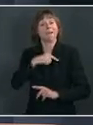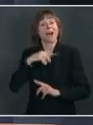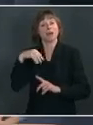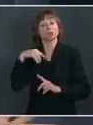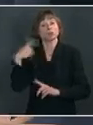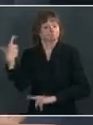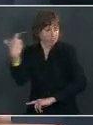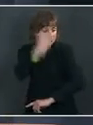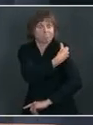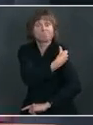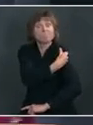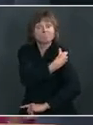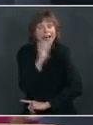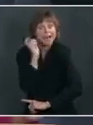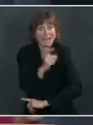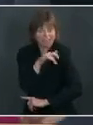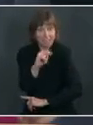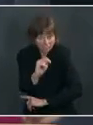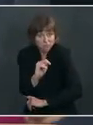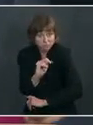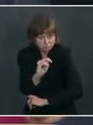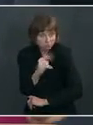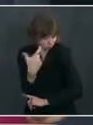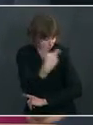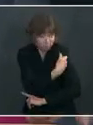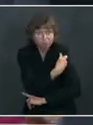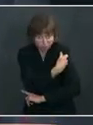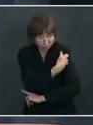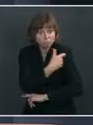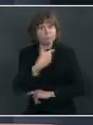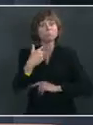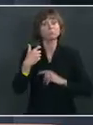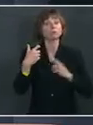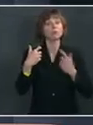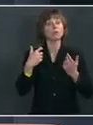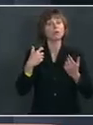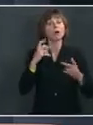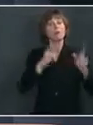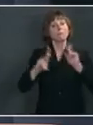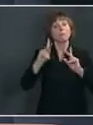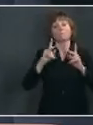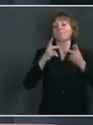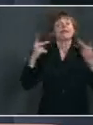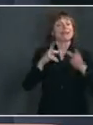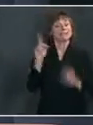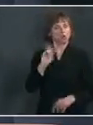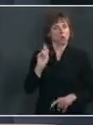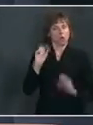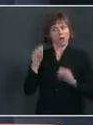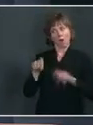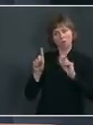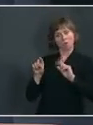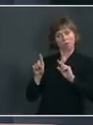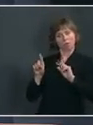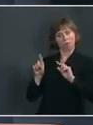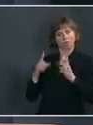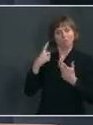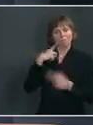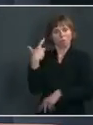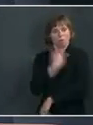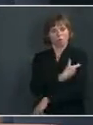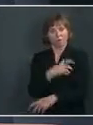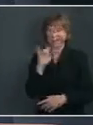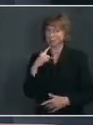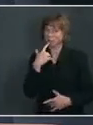to literally put the shots in the arms of Americans, places to do it. This is why this is such a Herculean